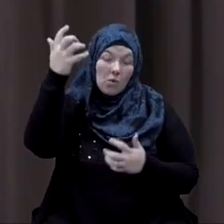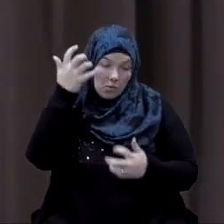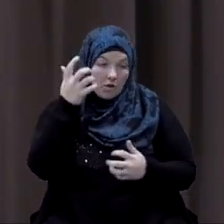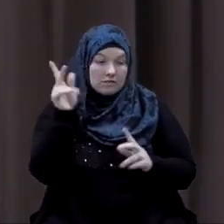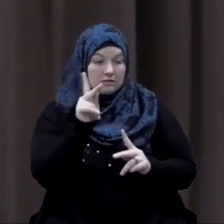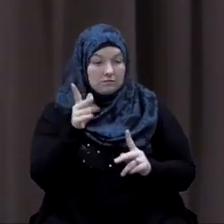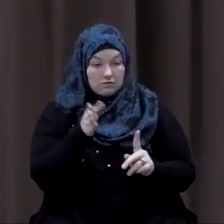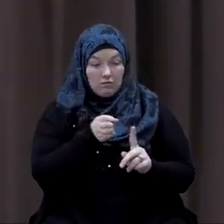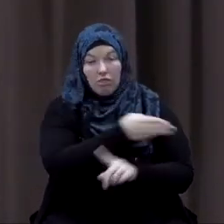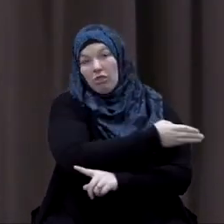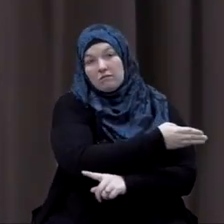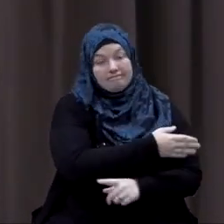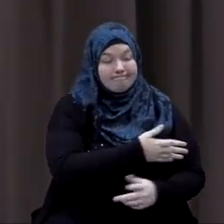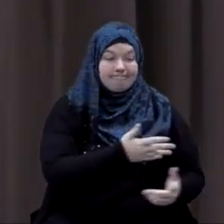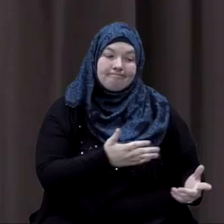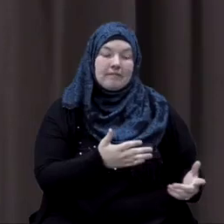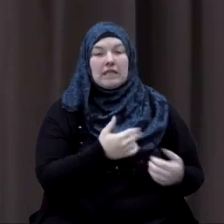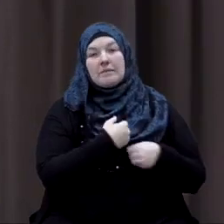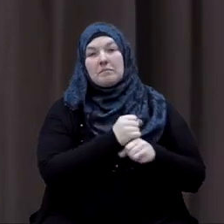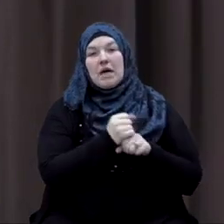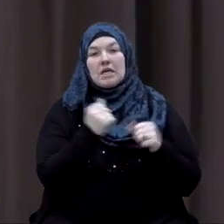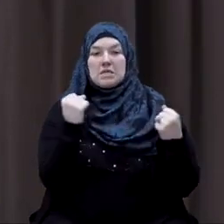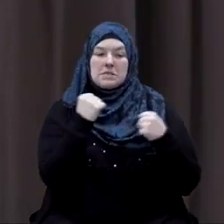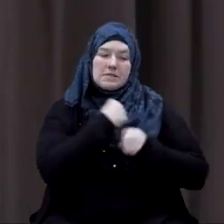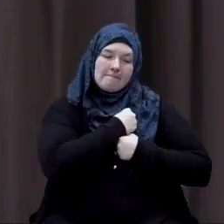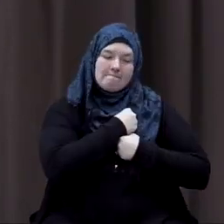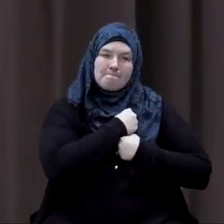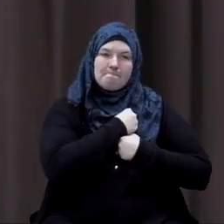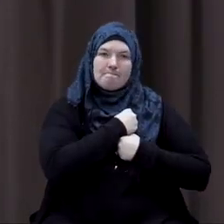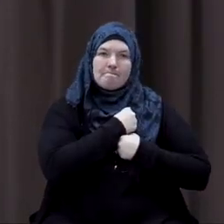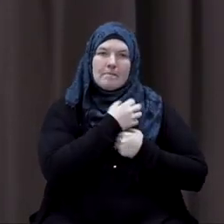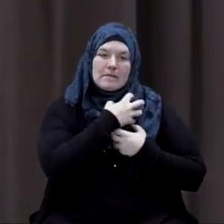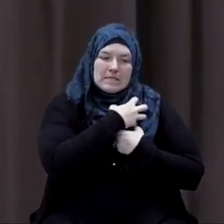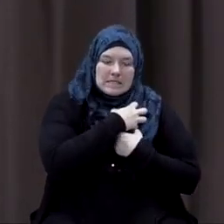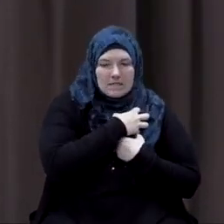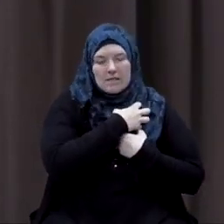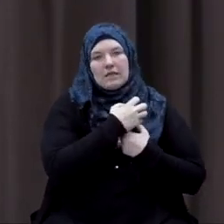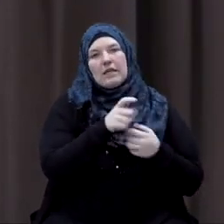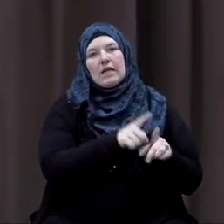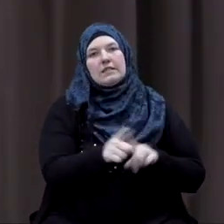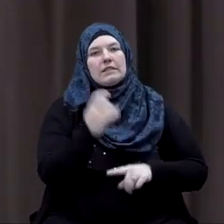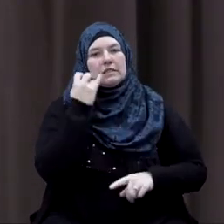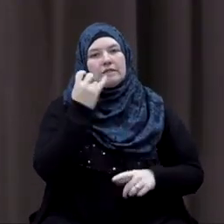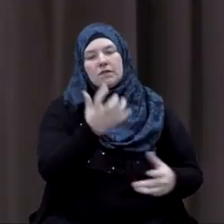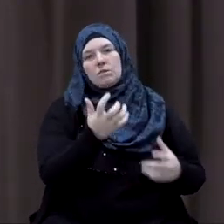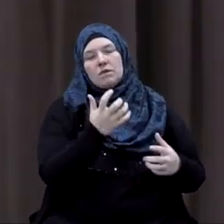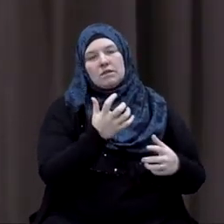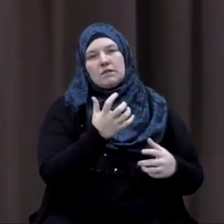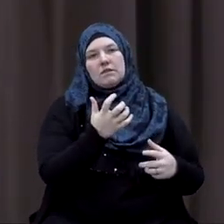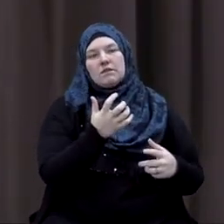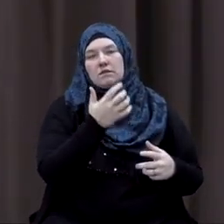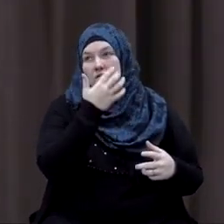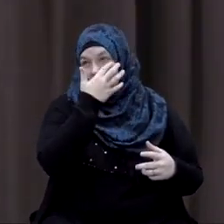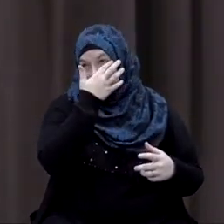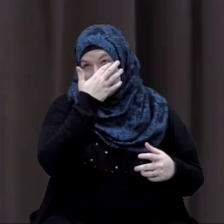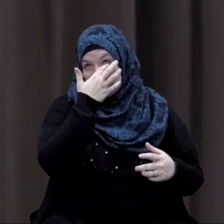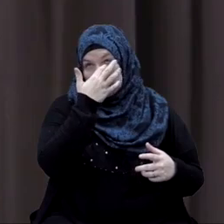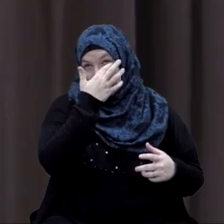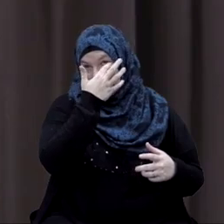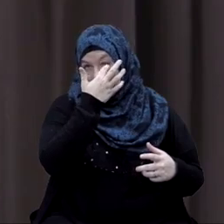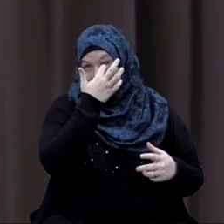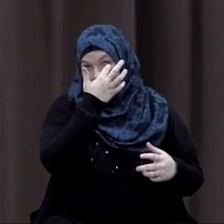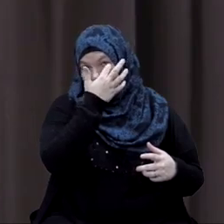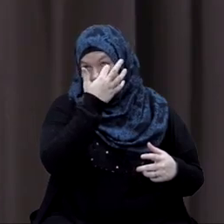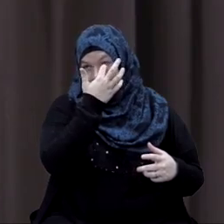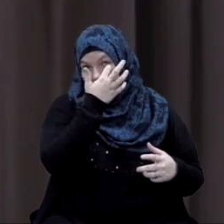go astray, he would make his chest so tight as if he's being ascended all the way up